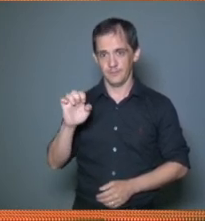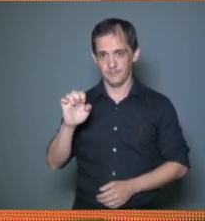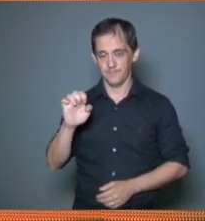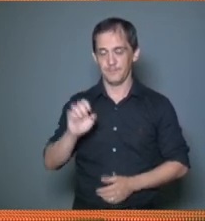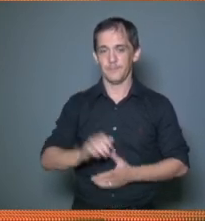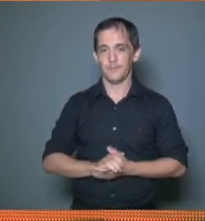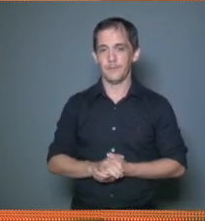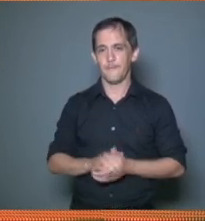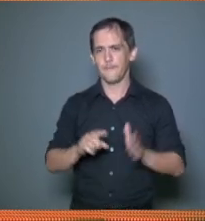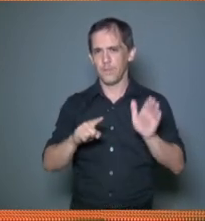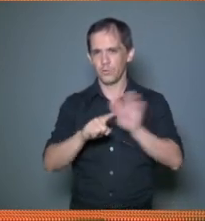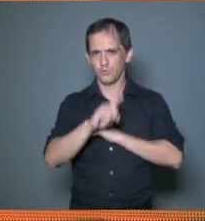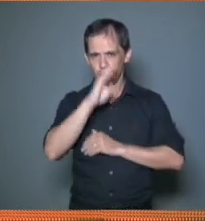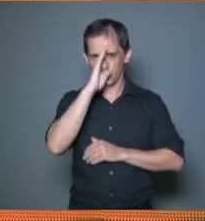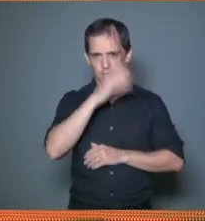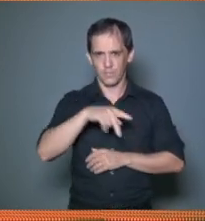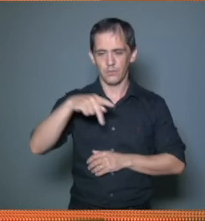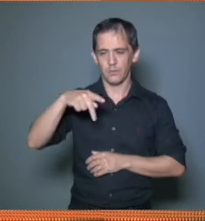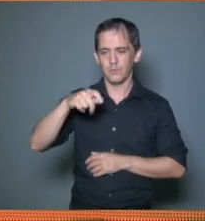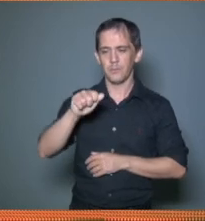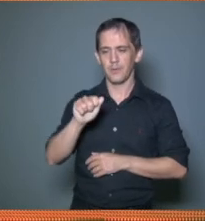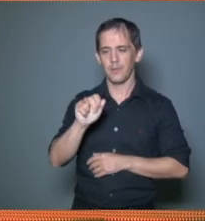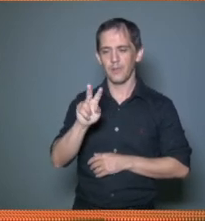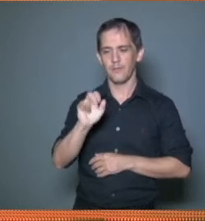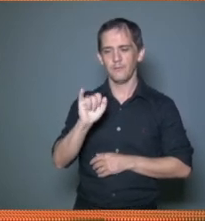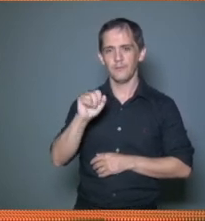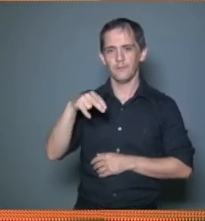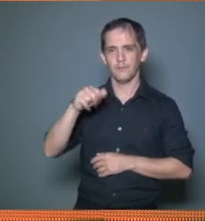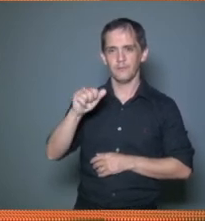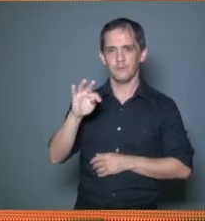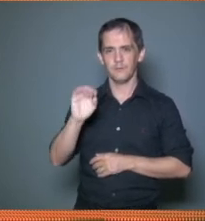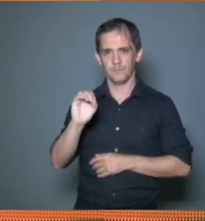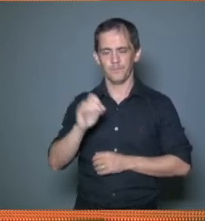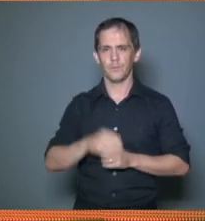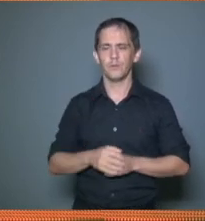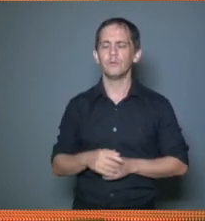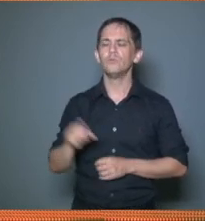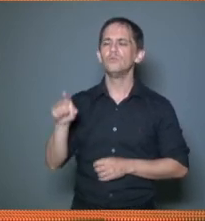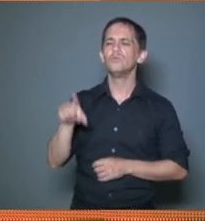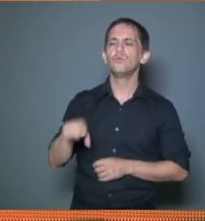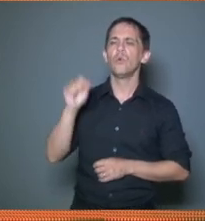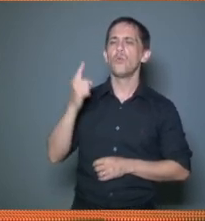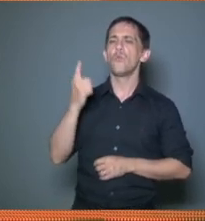Vicente Santos. Question goes to Pavinato. In one sentence,